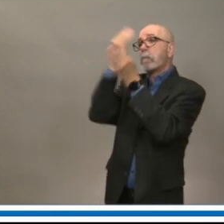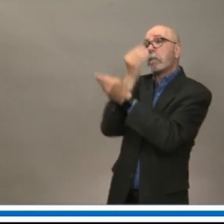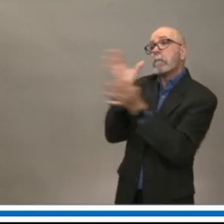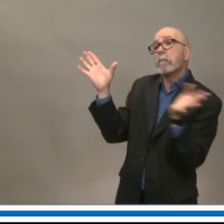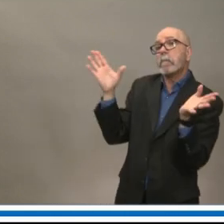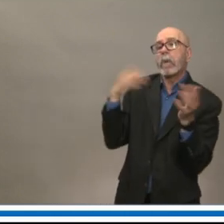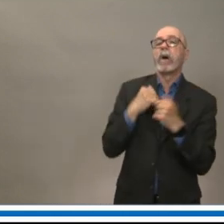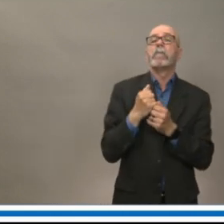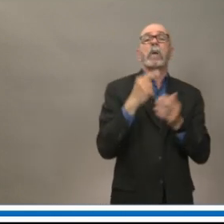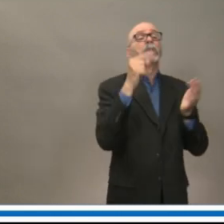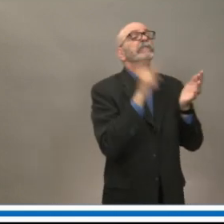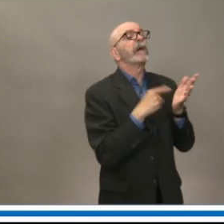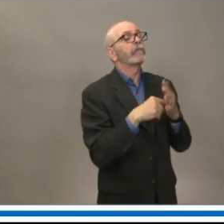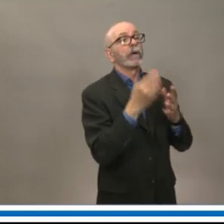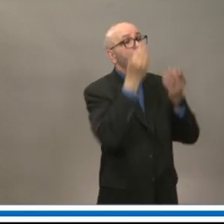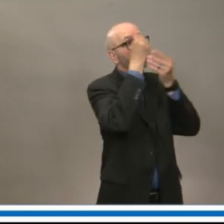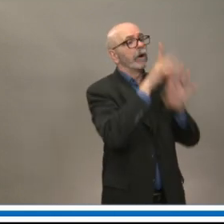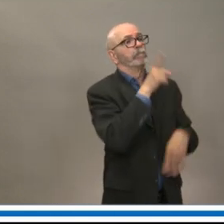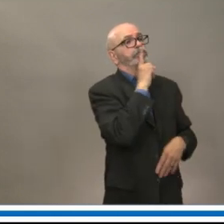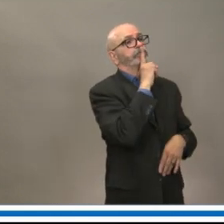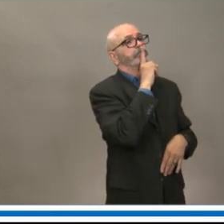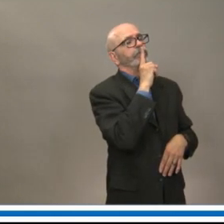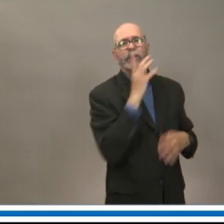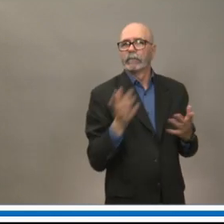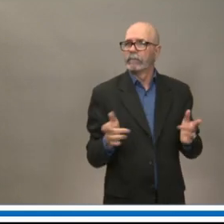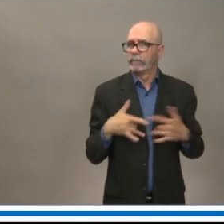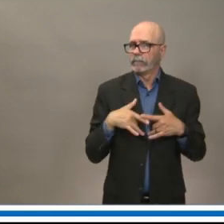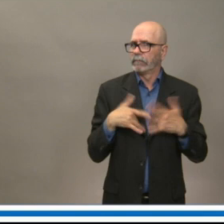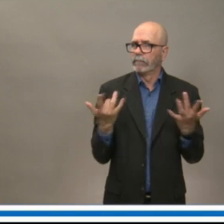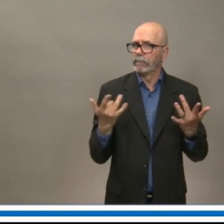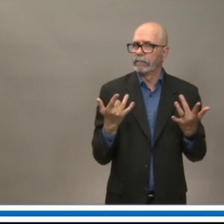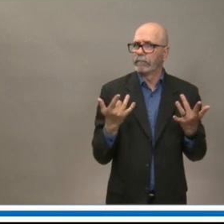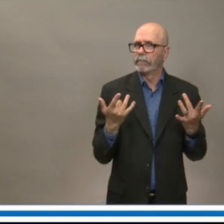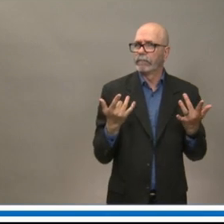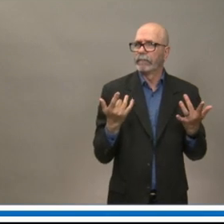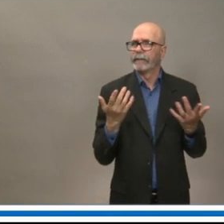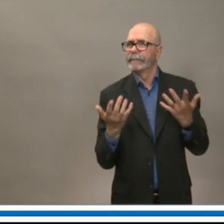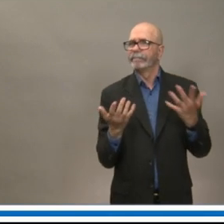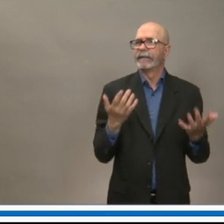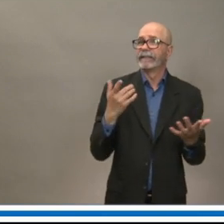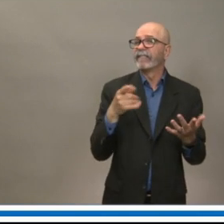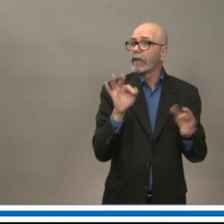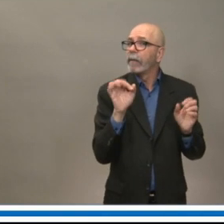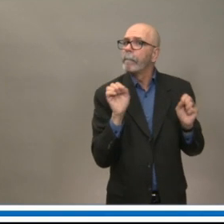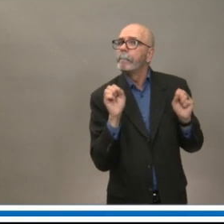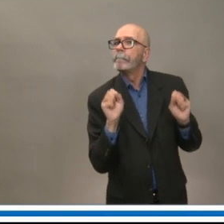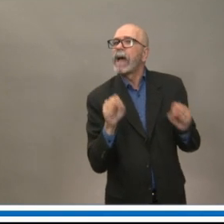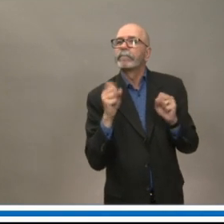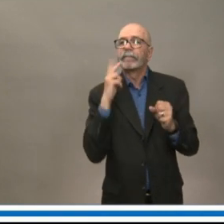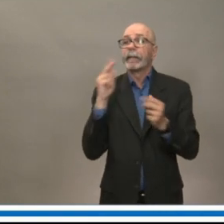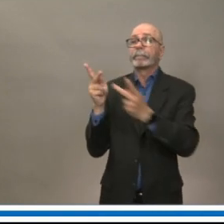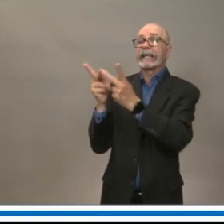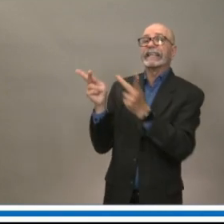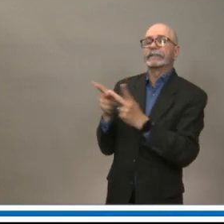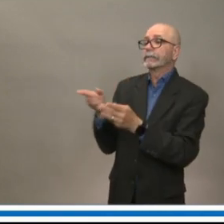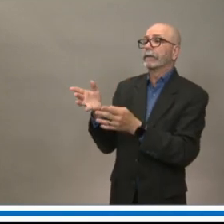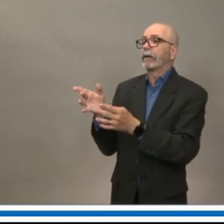long-term care facilities and when you list them as a place of potential contact?